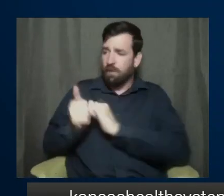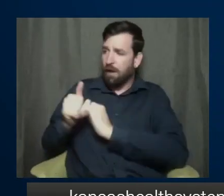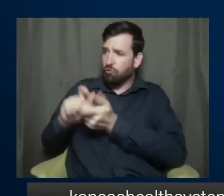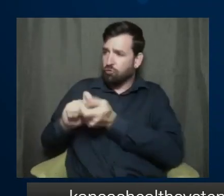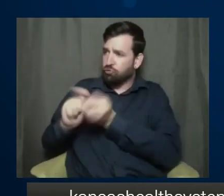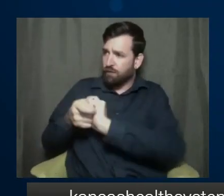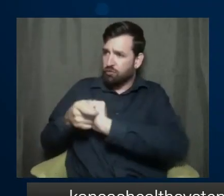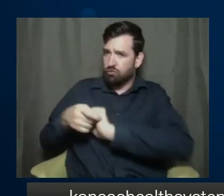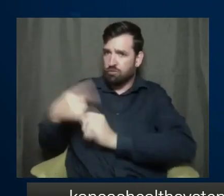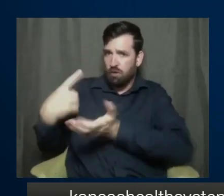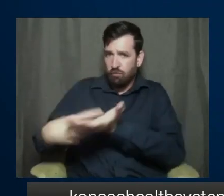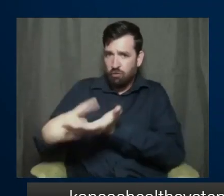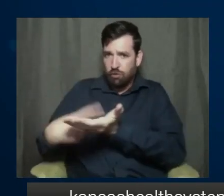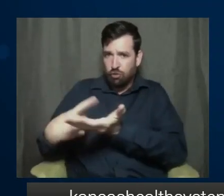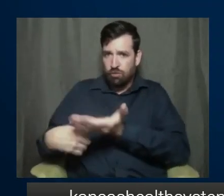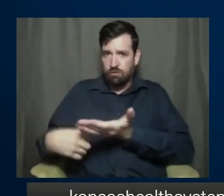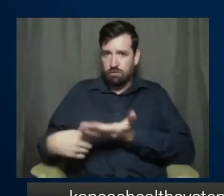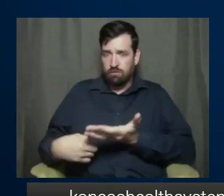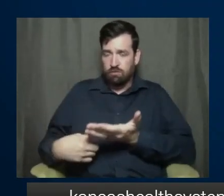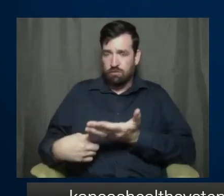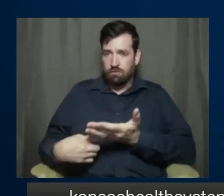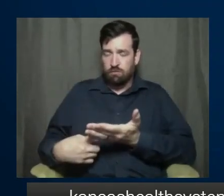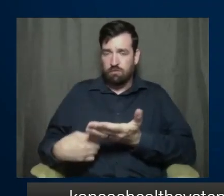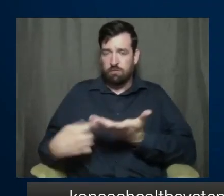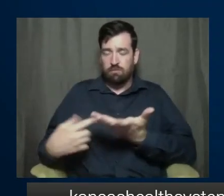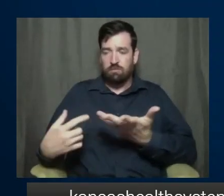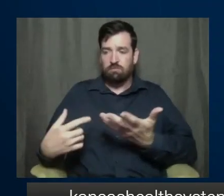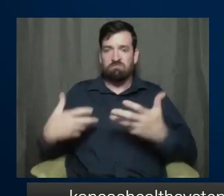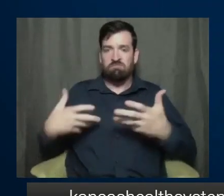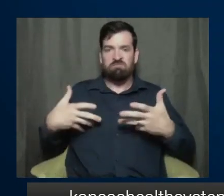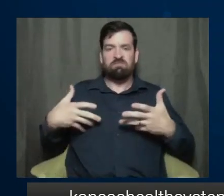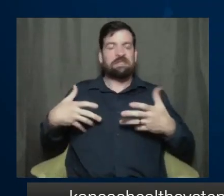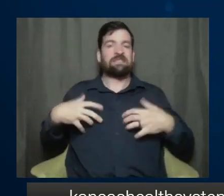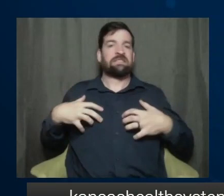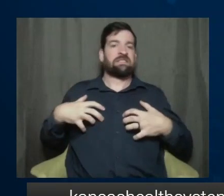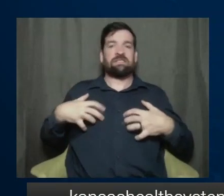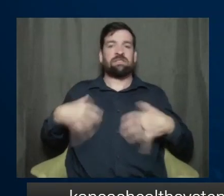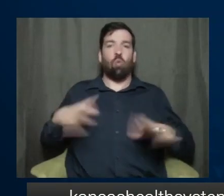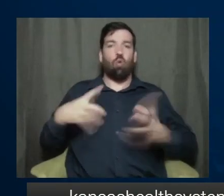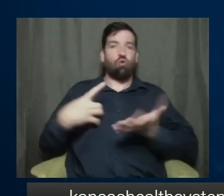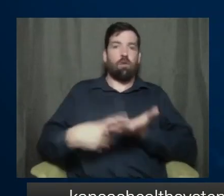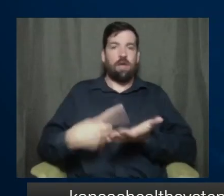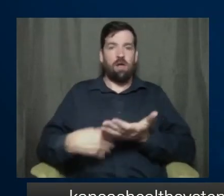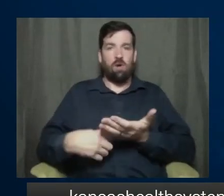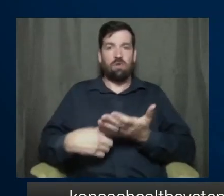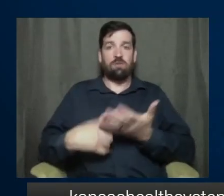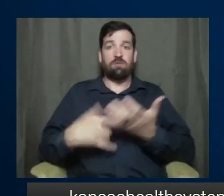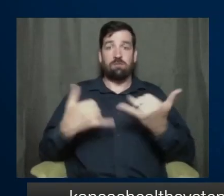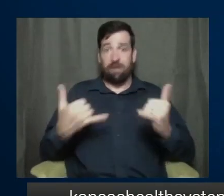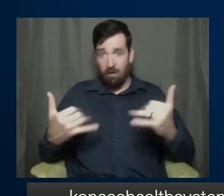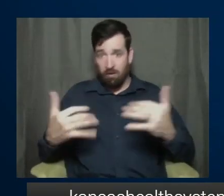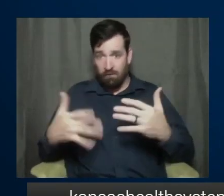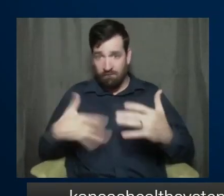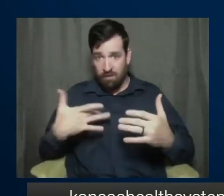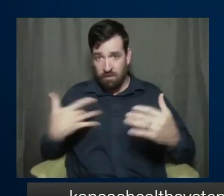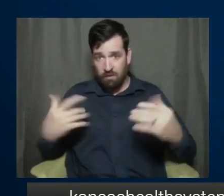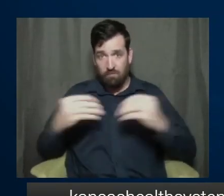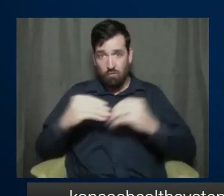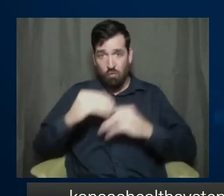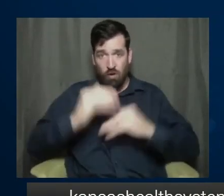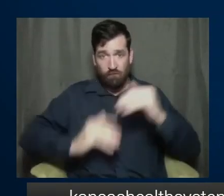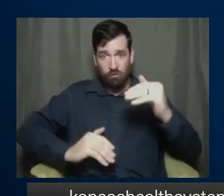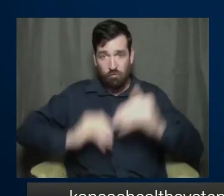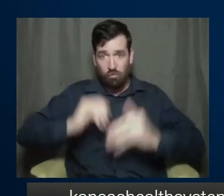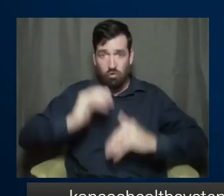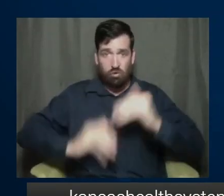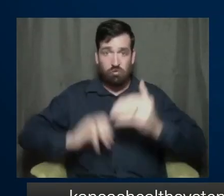issues just over time, from maybe where they didn't want to be talked about, they're shoved under the rug, to now are we feeling more comfortable talking to women about that and addressing that and making